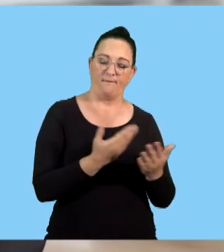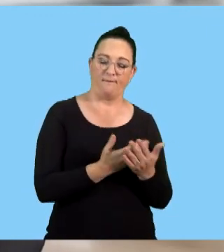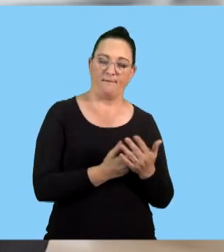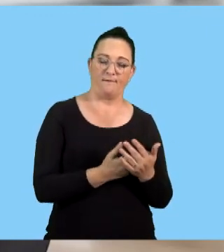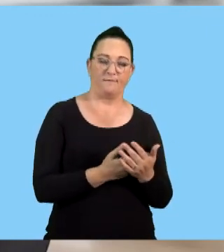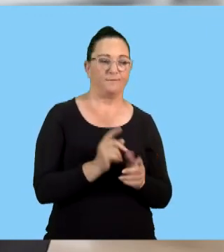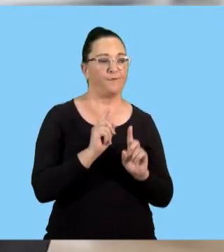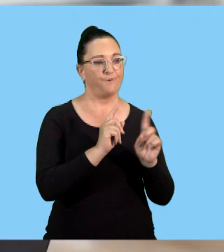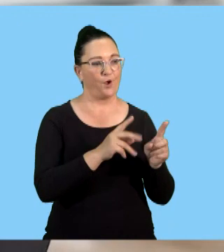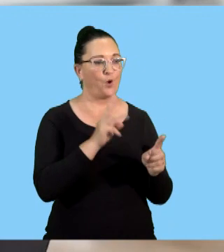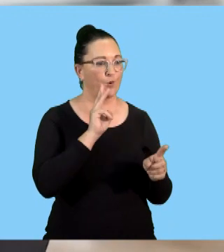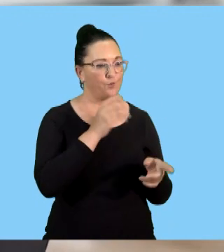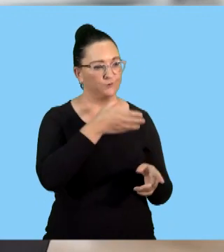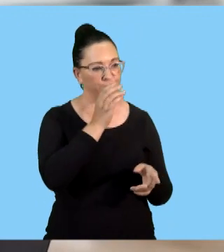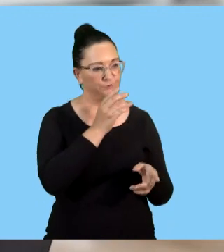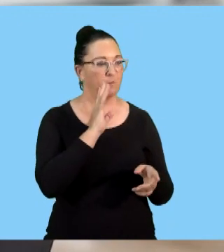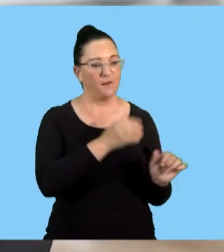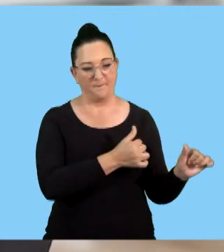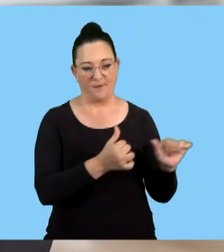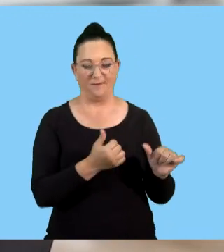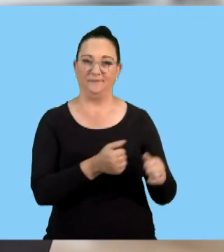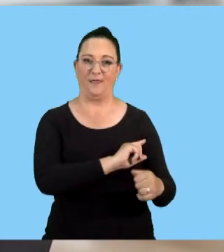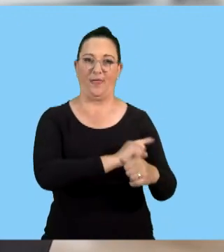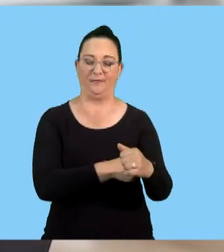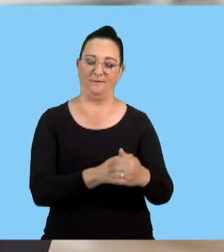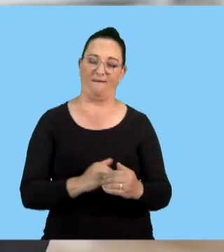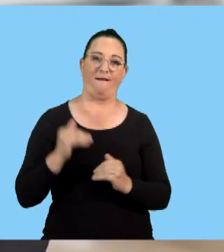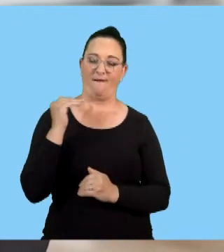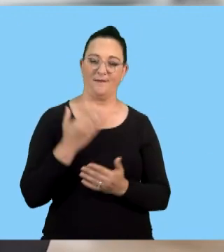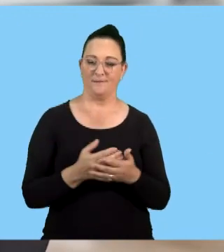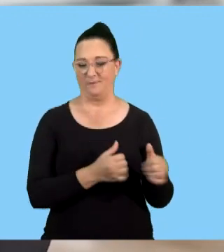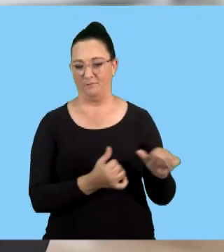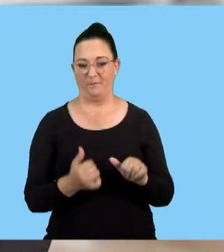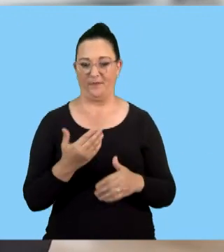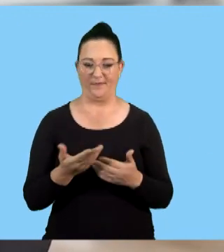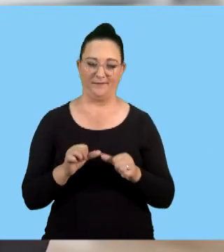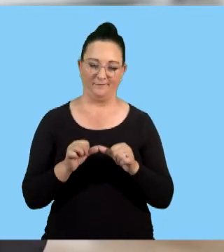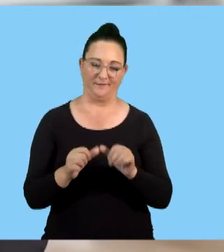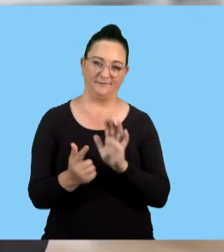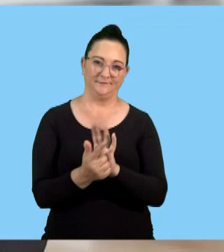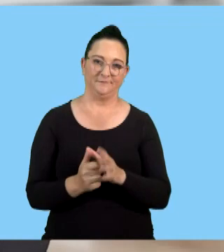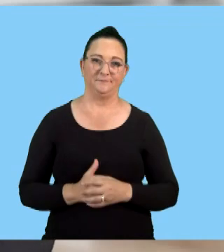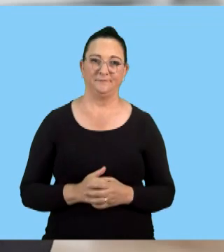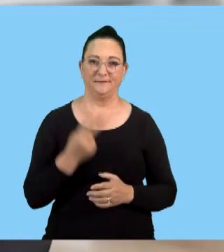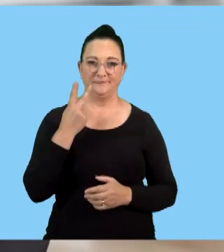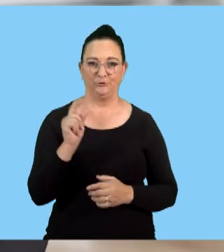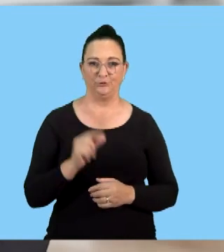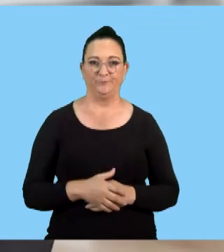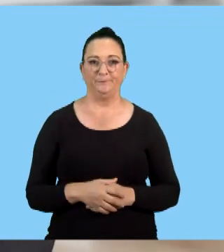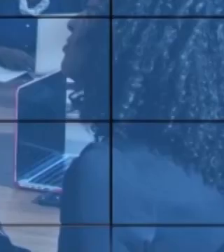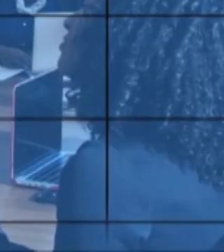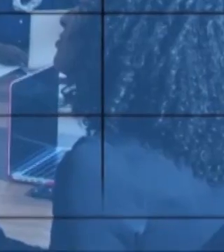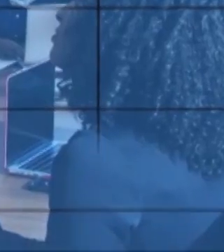go and drink water. But when we come back, we'll come back energized, and then we continue with our lesson. I'll see you just now.